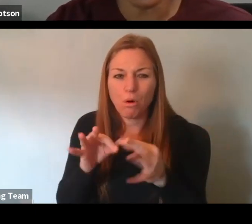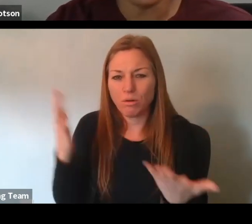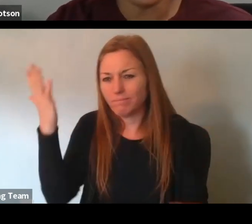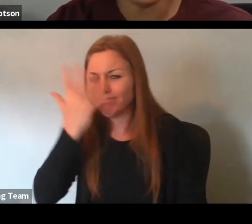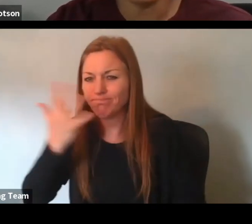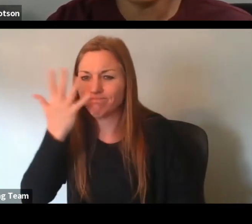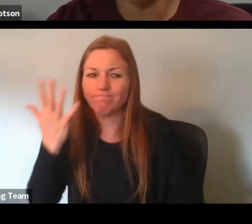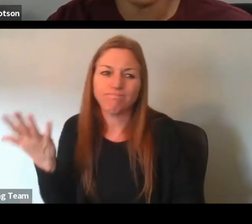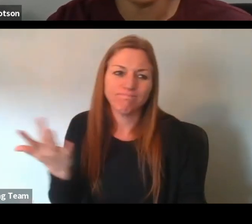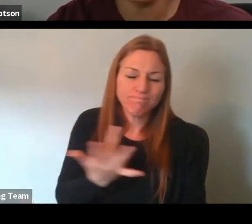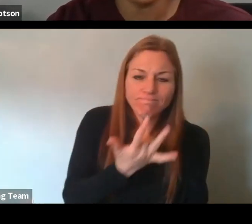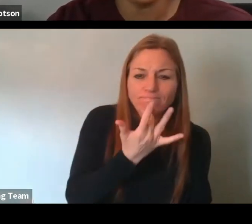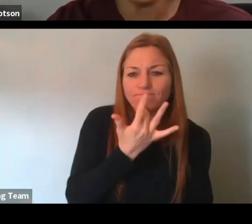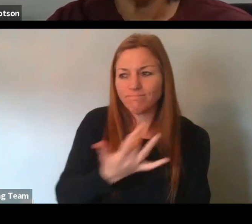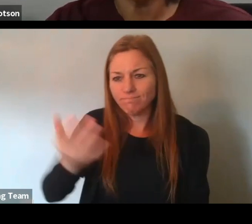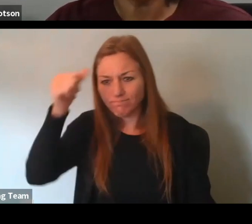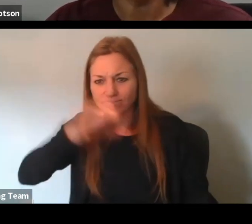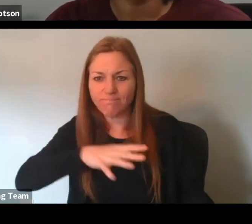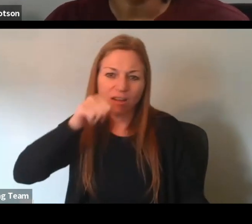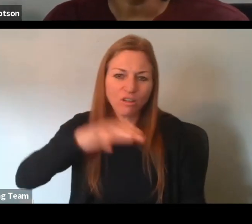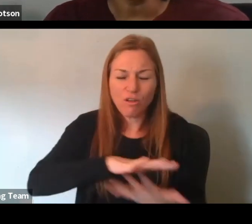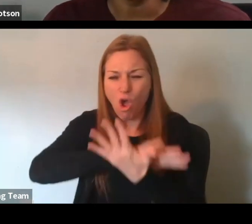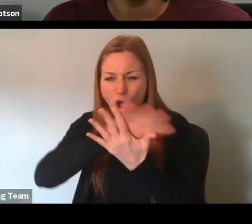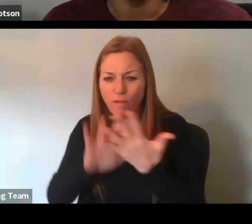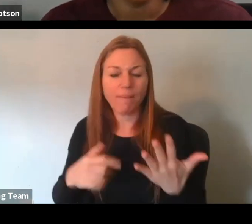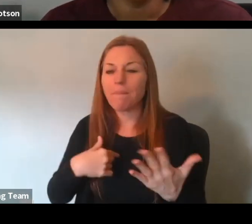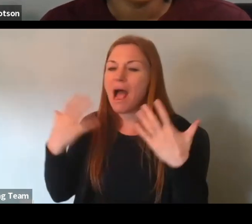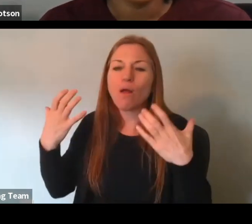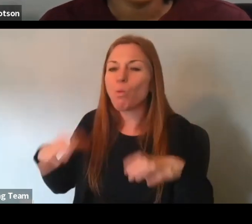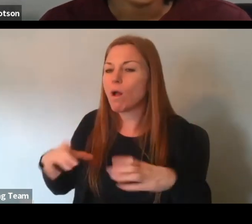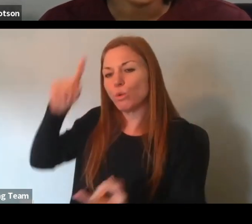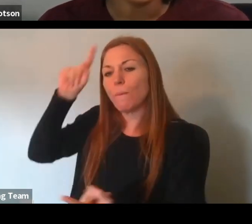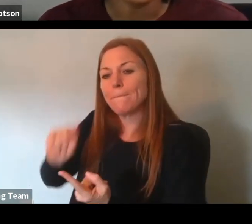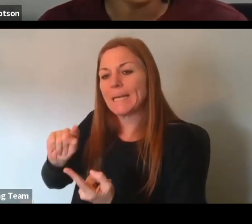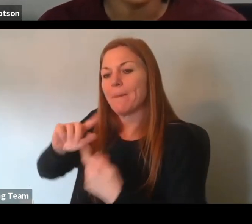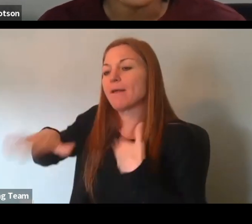my focus will be on this population of Black older adults.